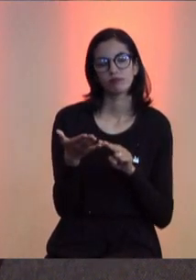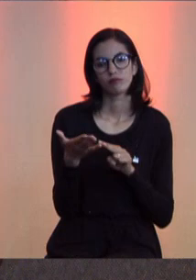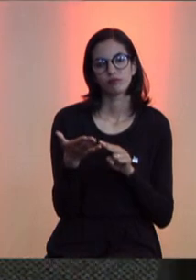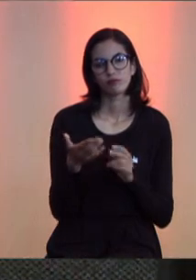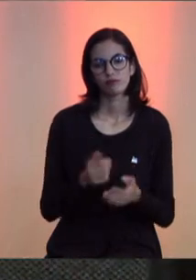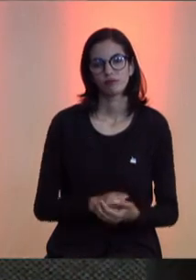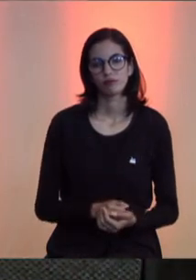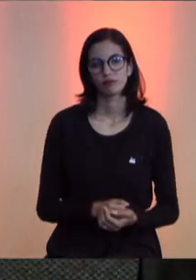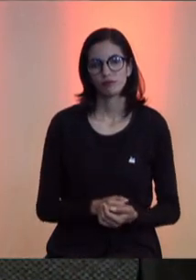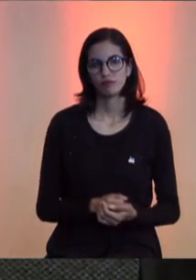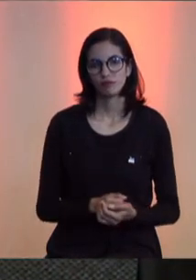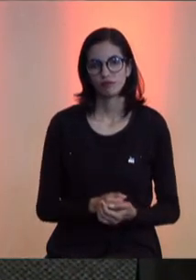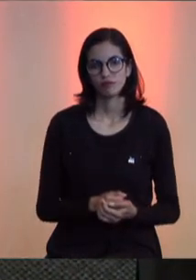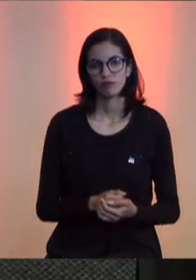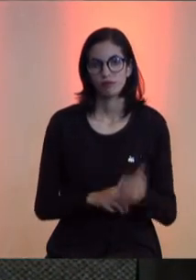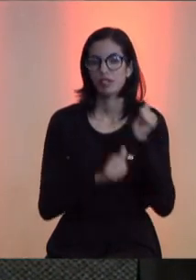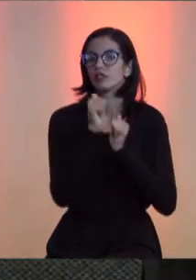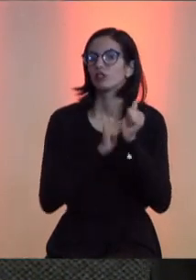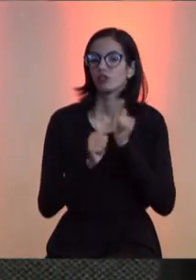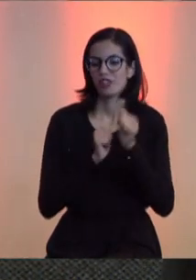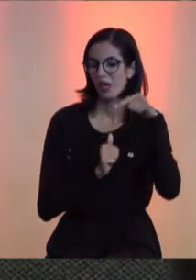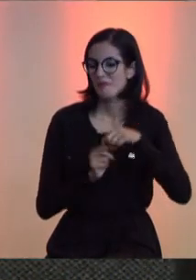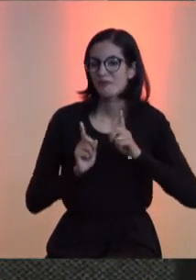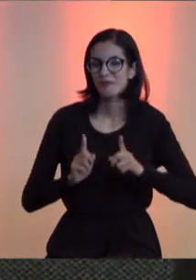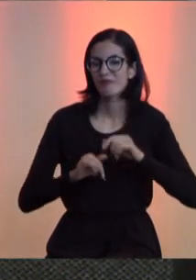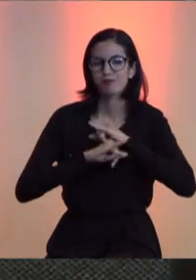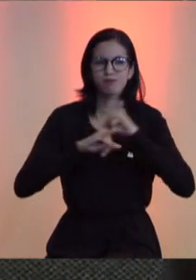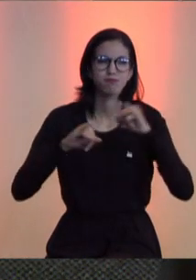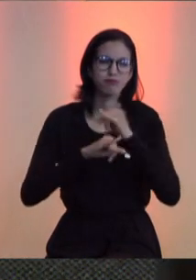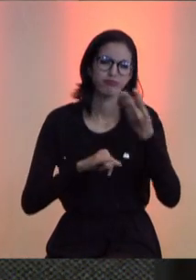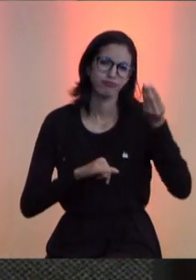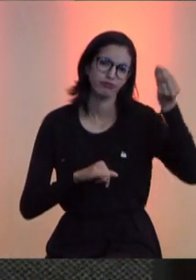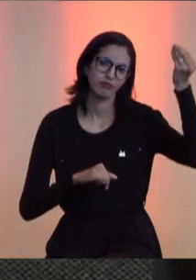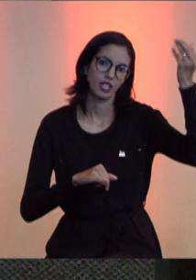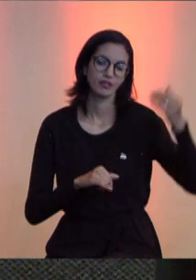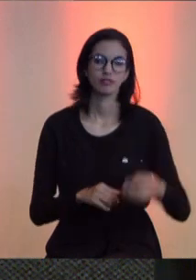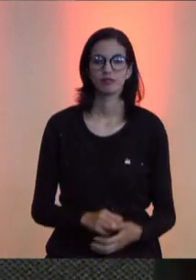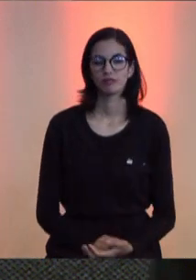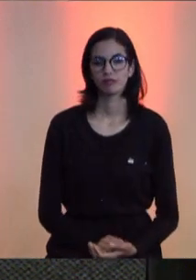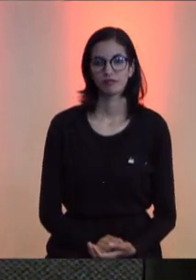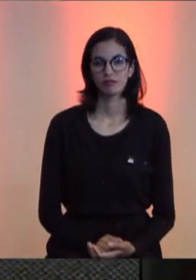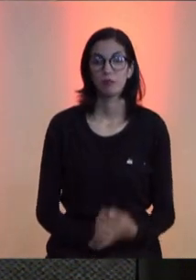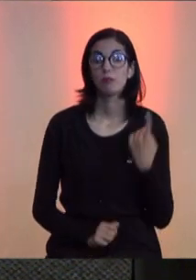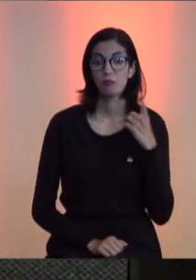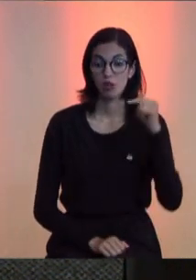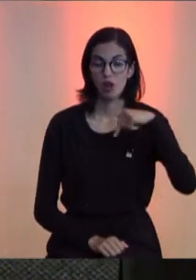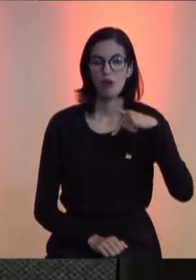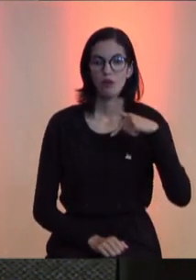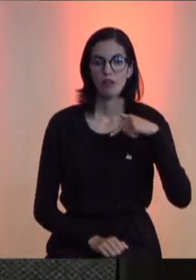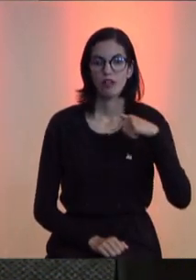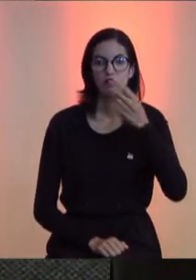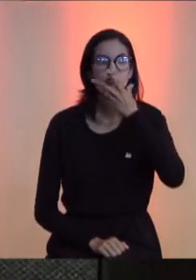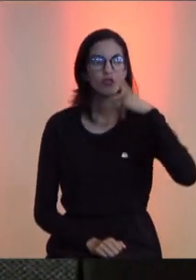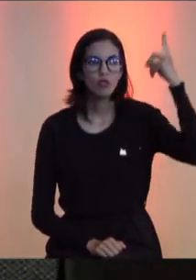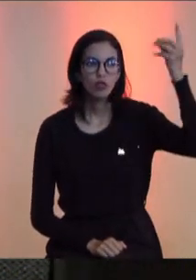Y prediqué sobre esta historia muchas veces. But this time the Lord impressed me. Pero esta vez el Señor me dio